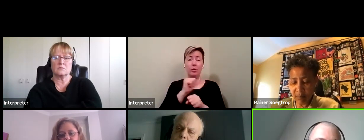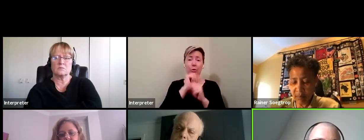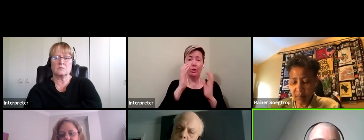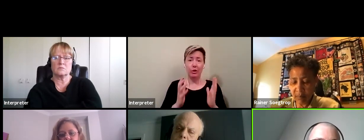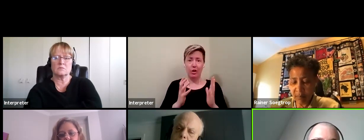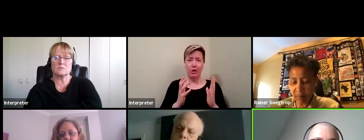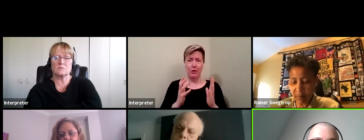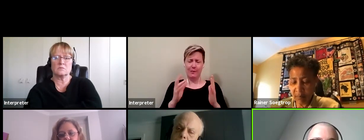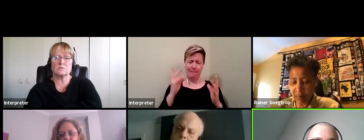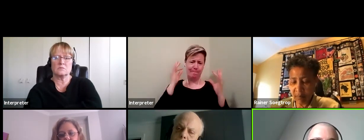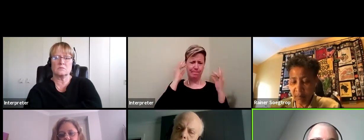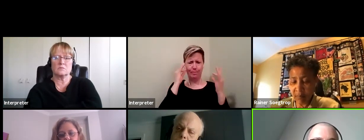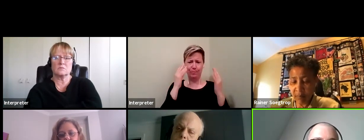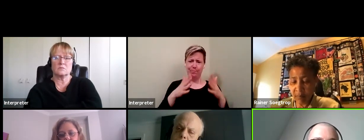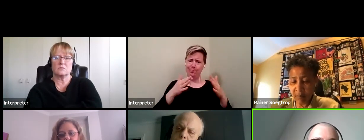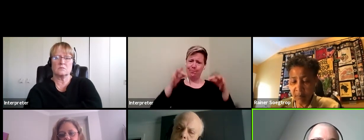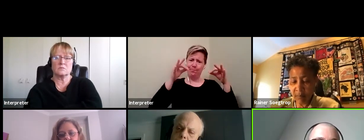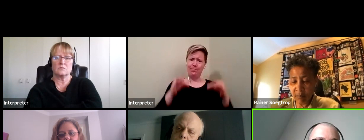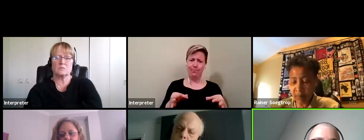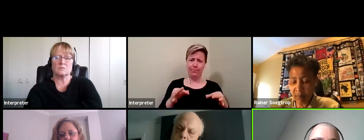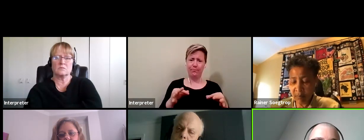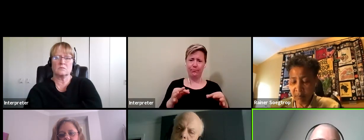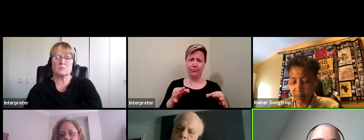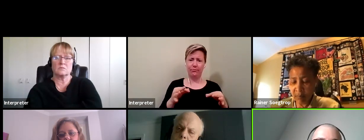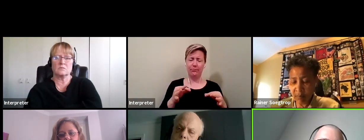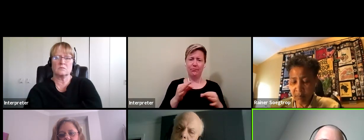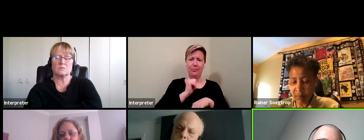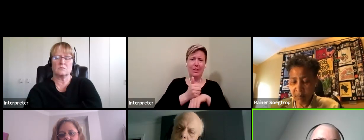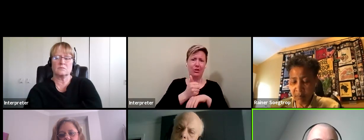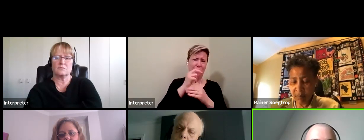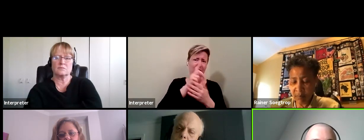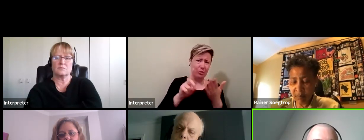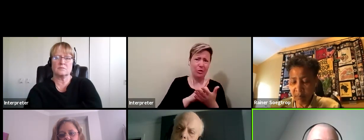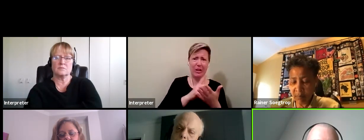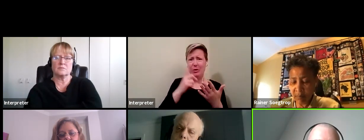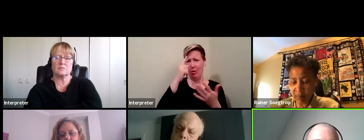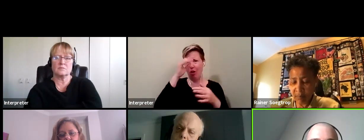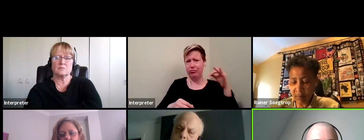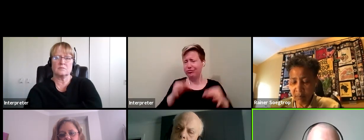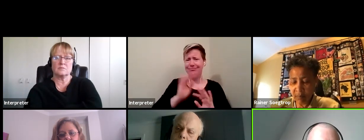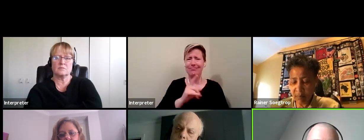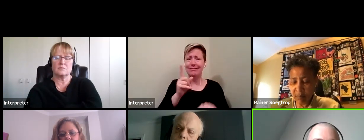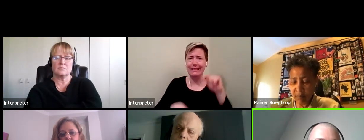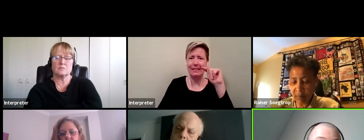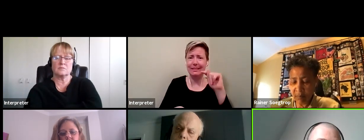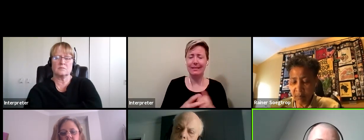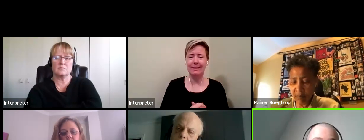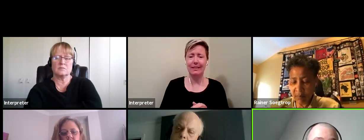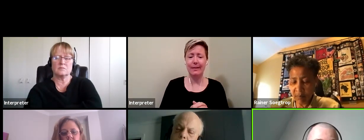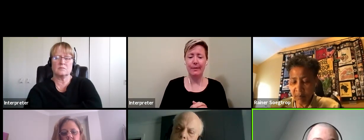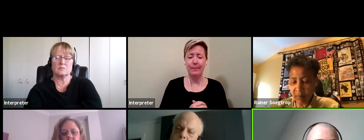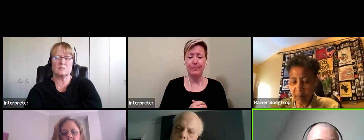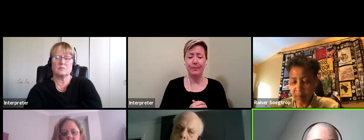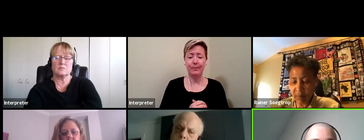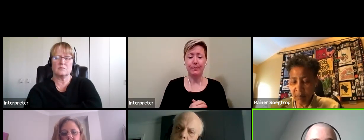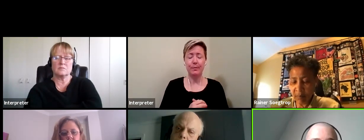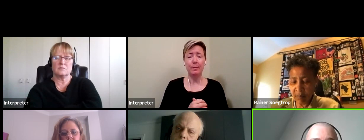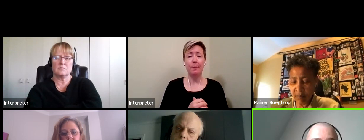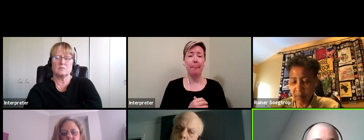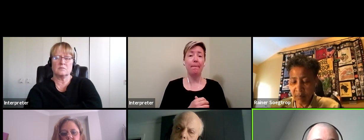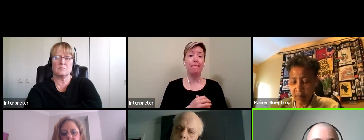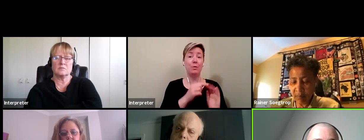quality of life. We also need to consider the impact that this type of protocol or this actual